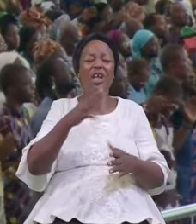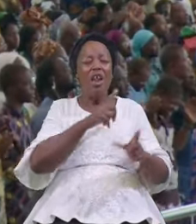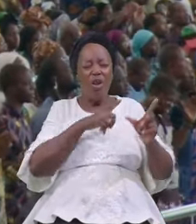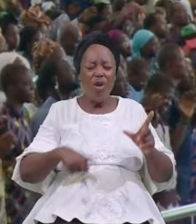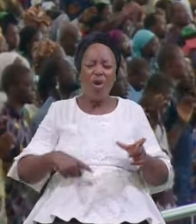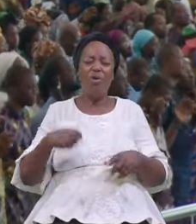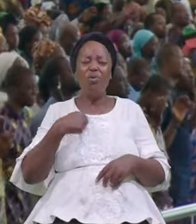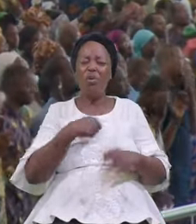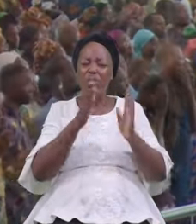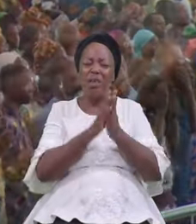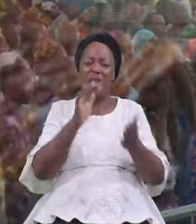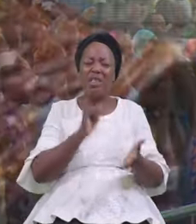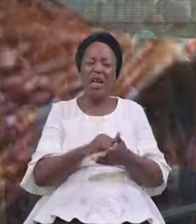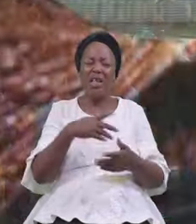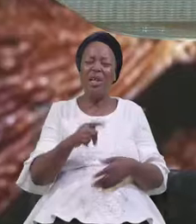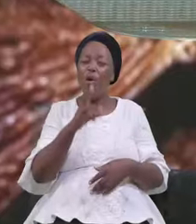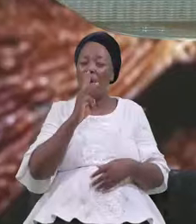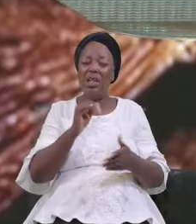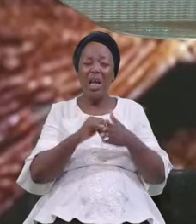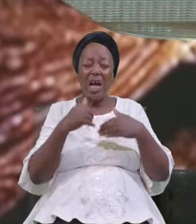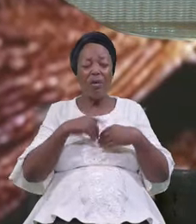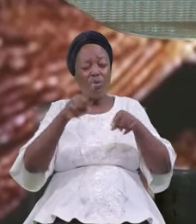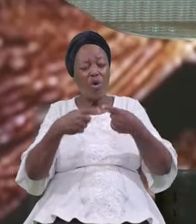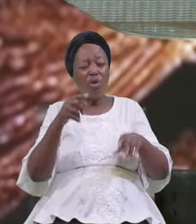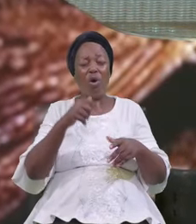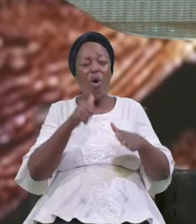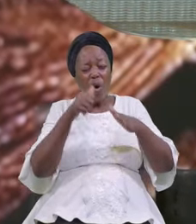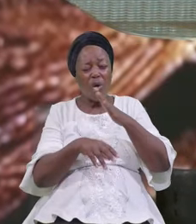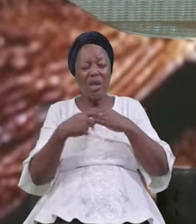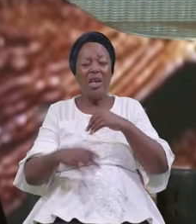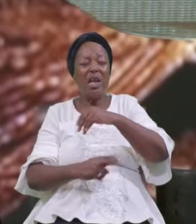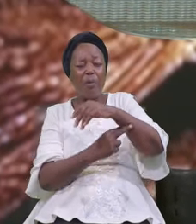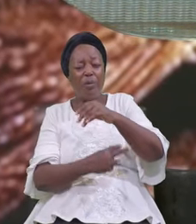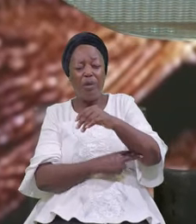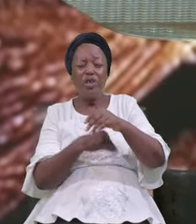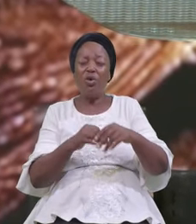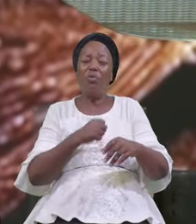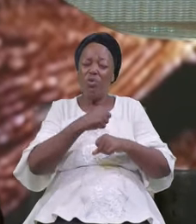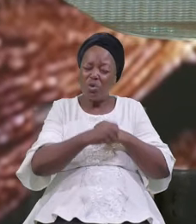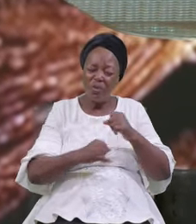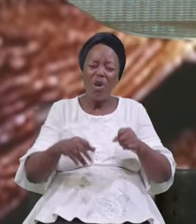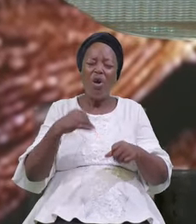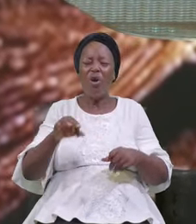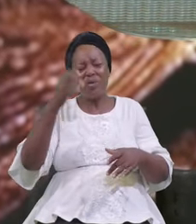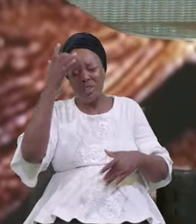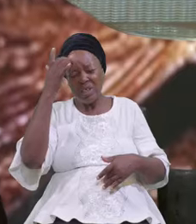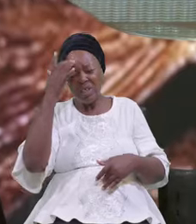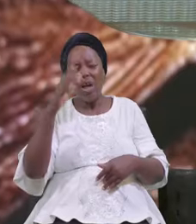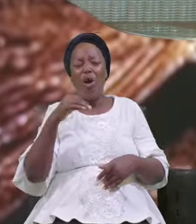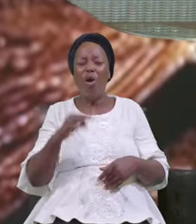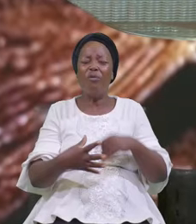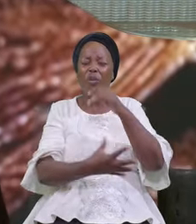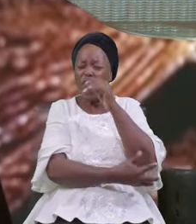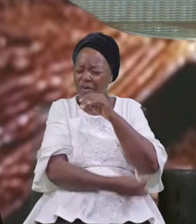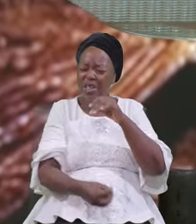those sick, the water that had gone under the bridge of suffering, of sickness, of